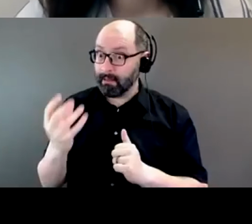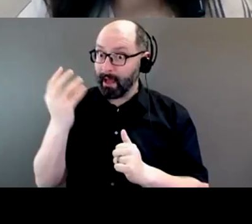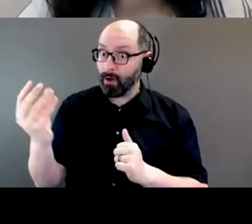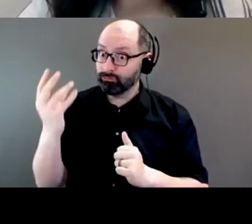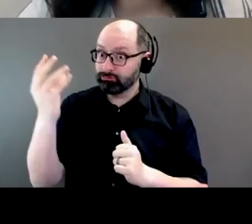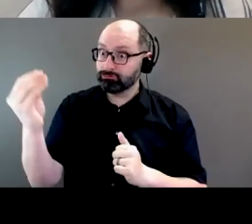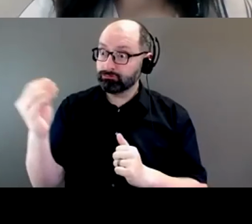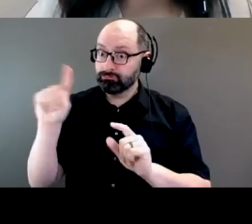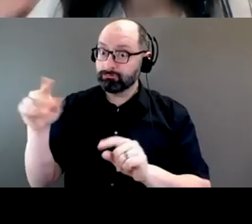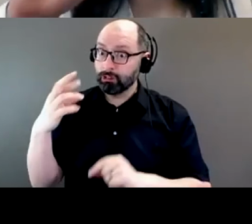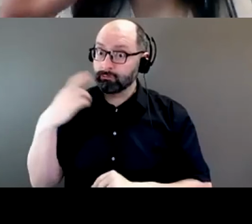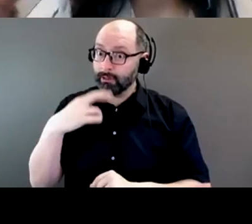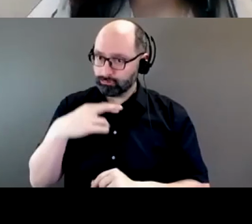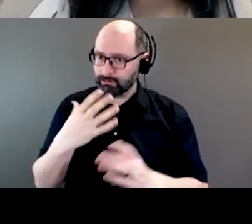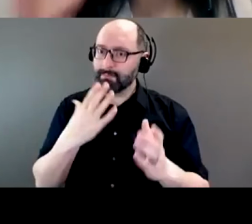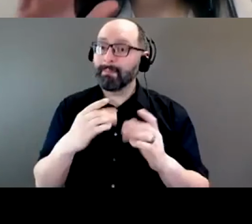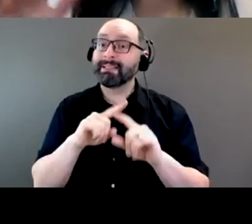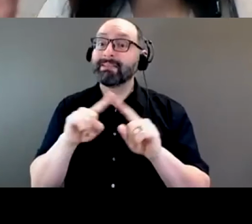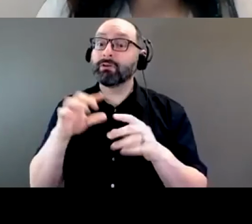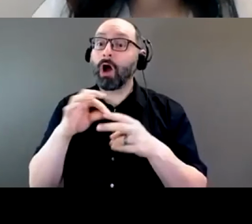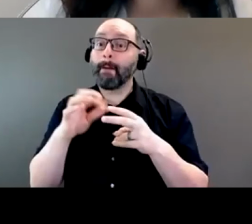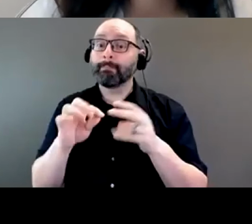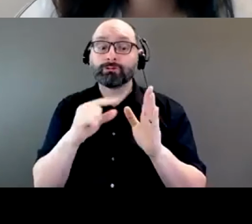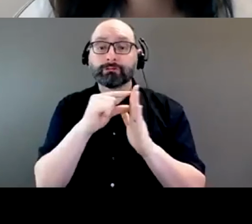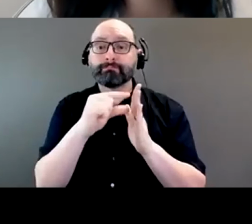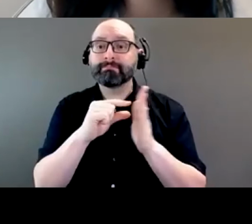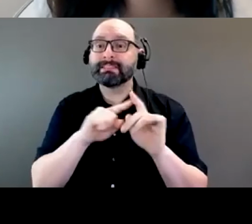restaurants, you could have different options of where they'd like to go.